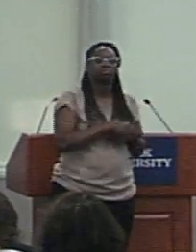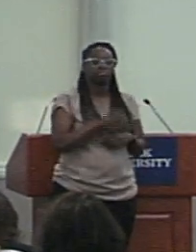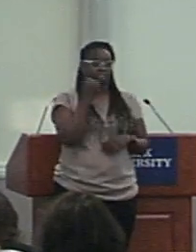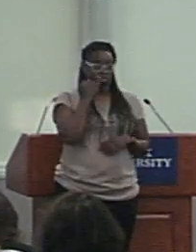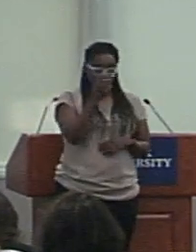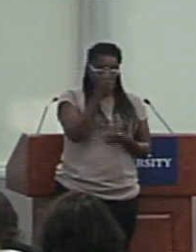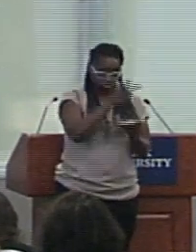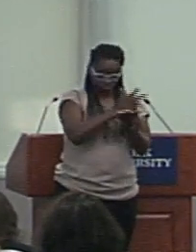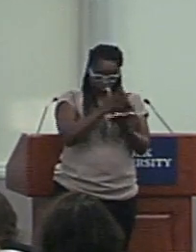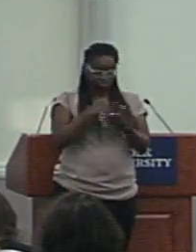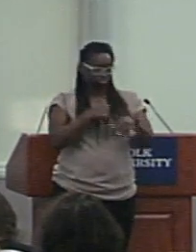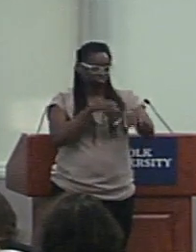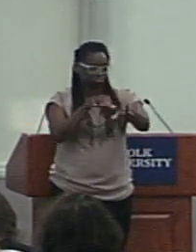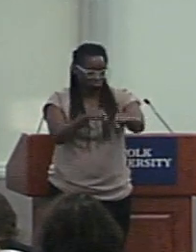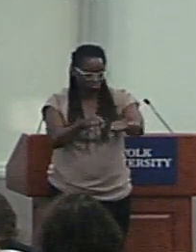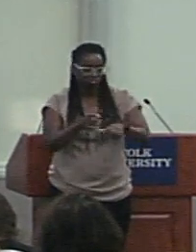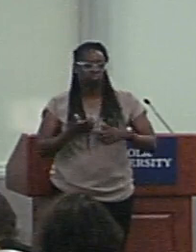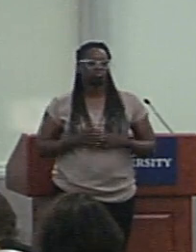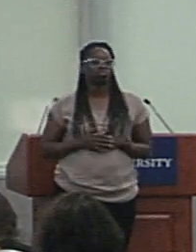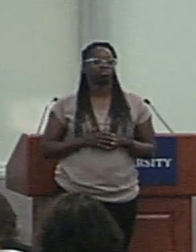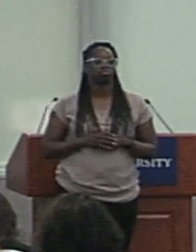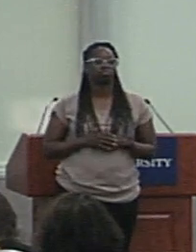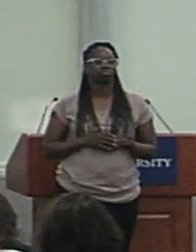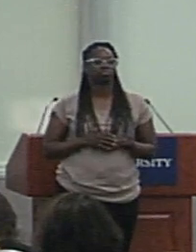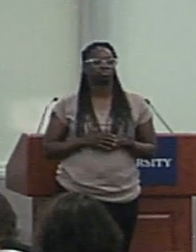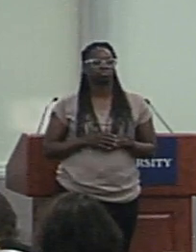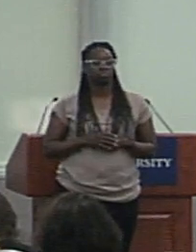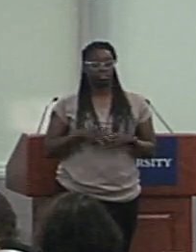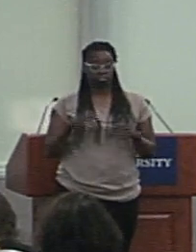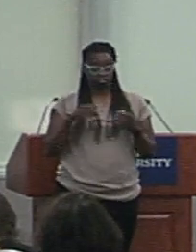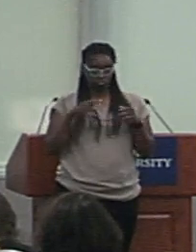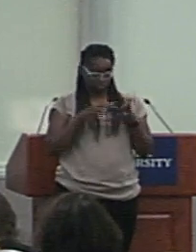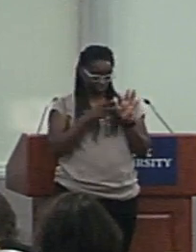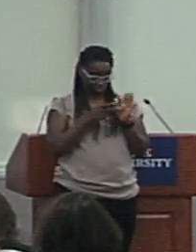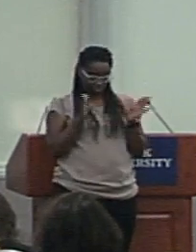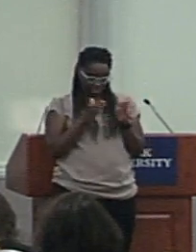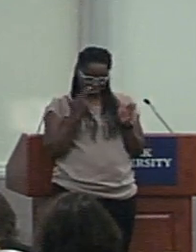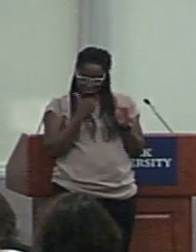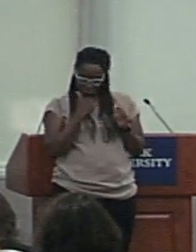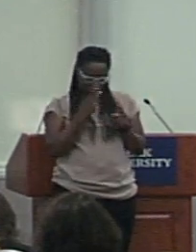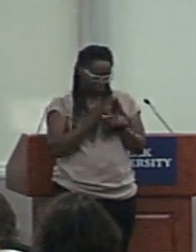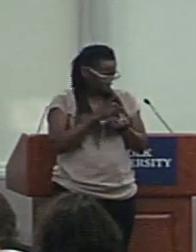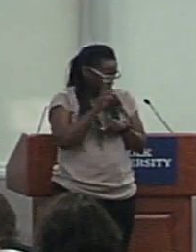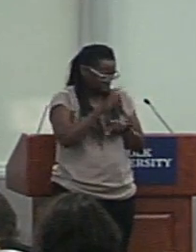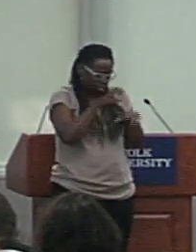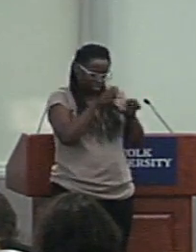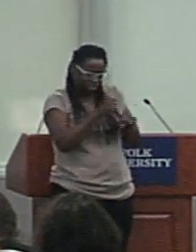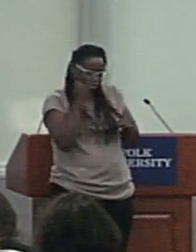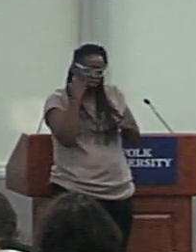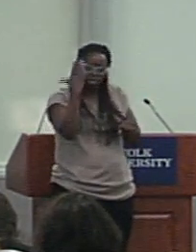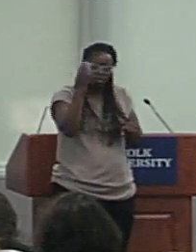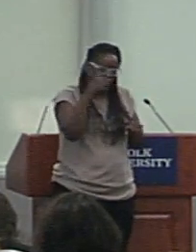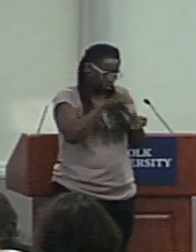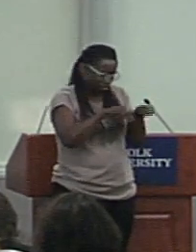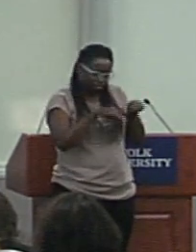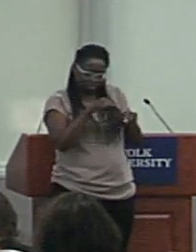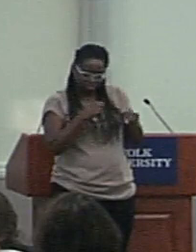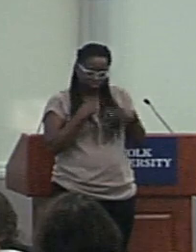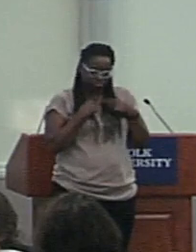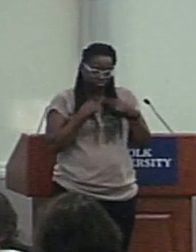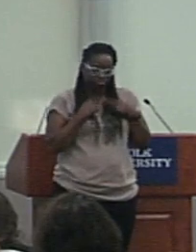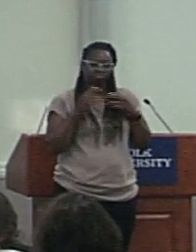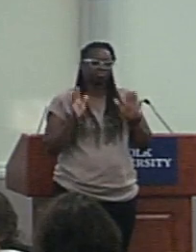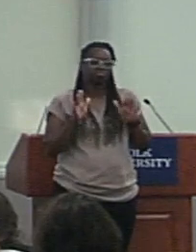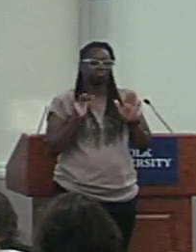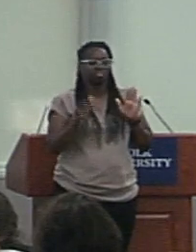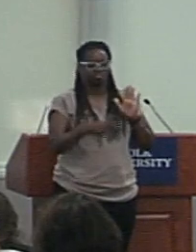And this took the burden off small restaurants to actually have to hire an architect and pay the money to develop an individual scheme.